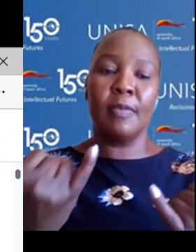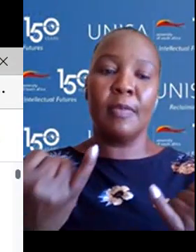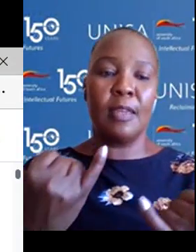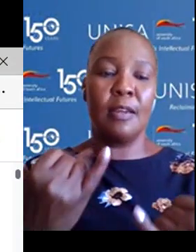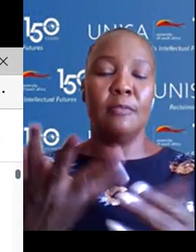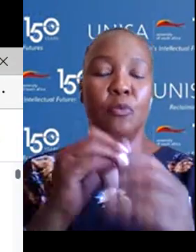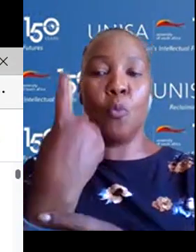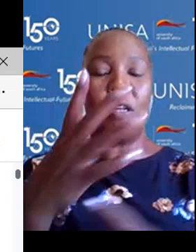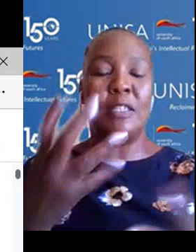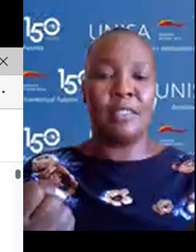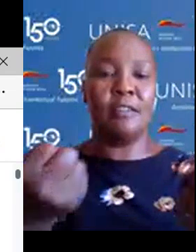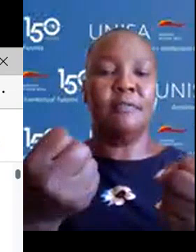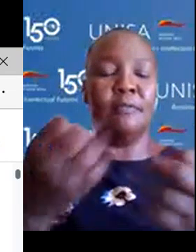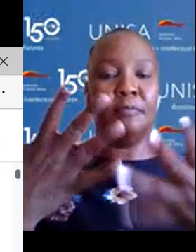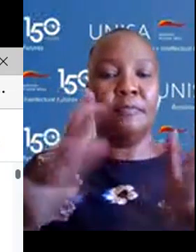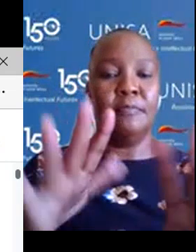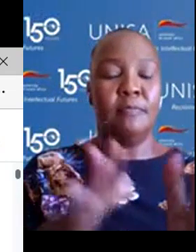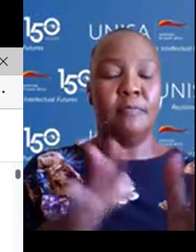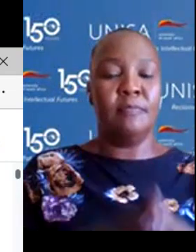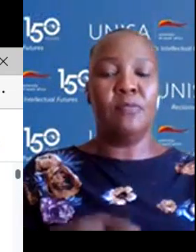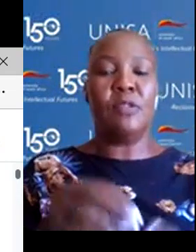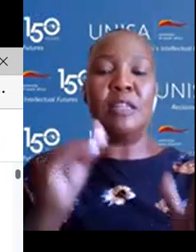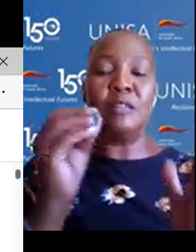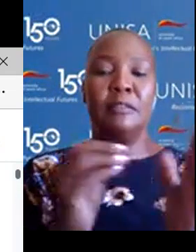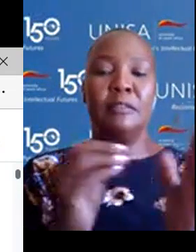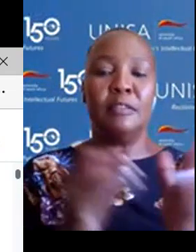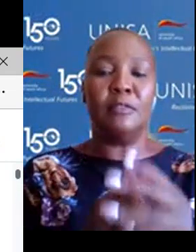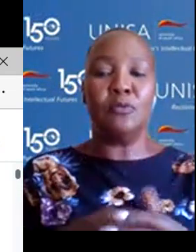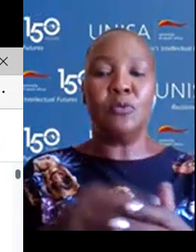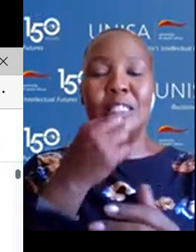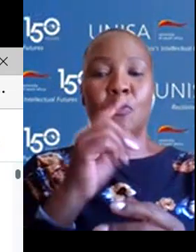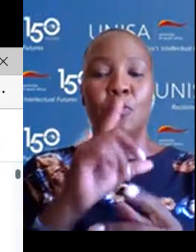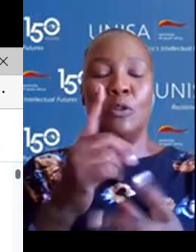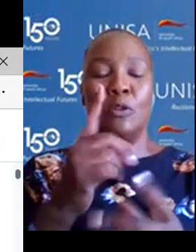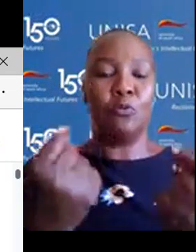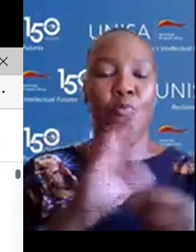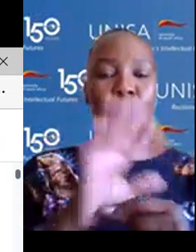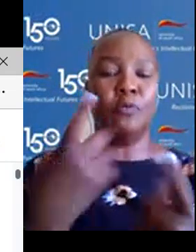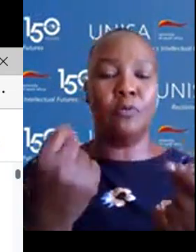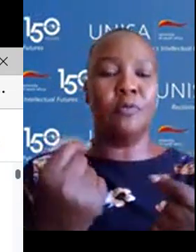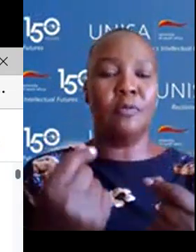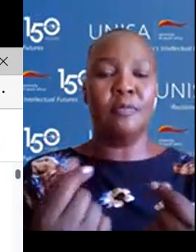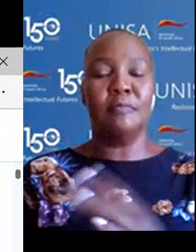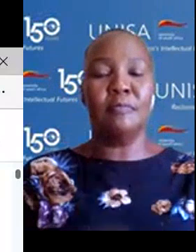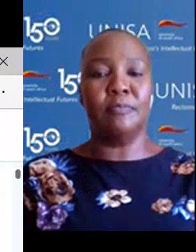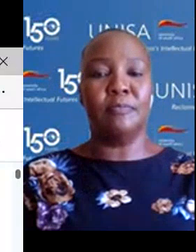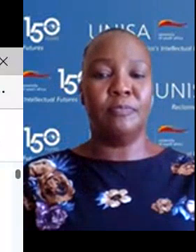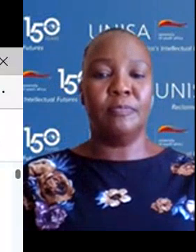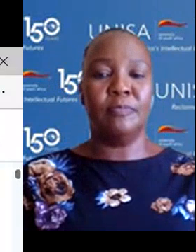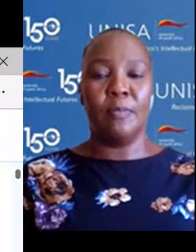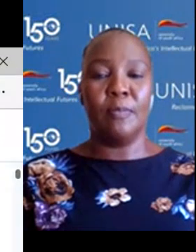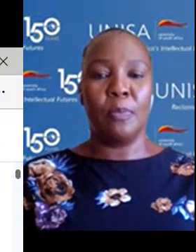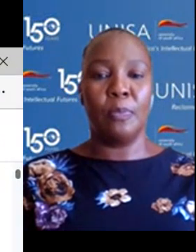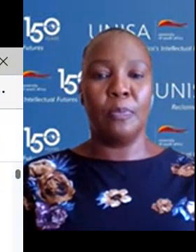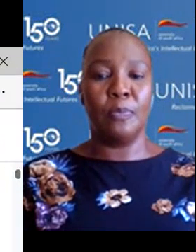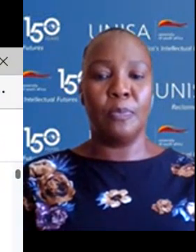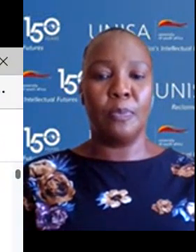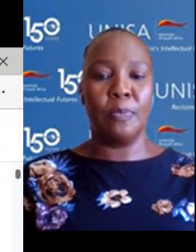OneDrive. You've set it up. You told it what to sync, what not to sync. Just take note of the data that it might want to